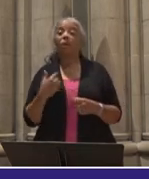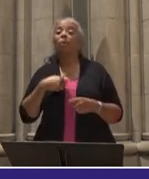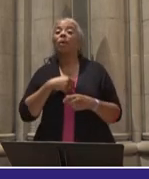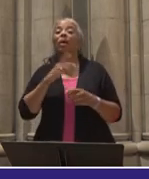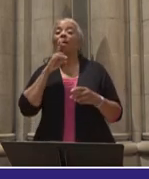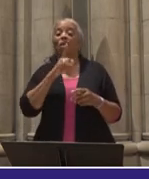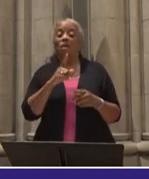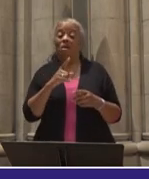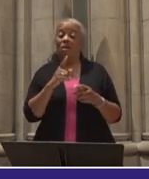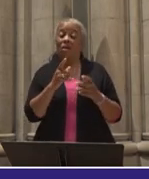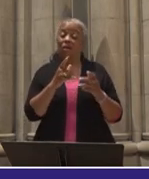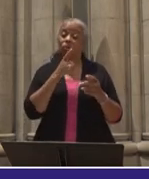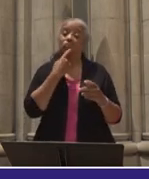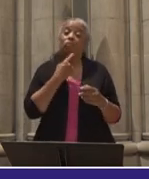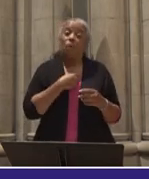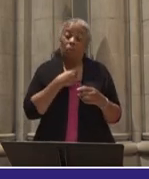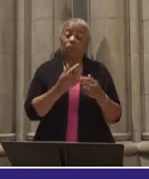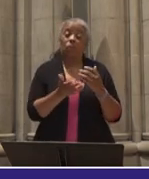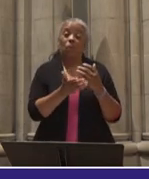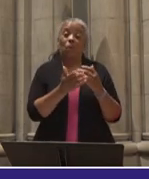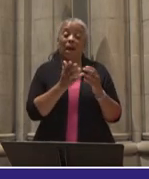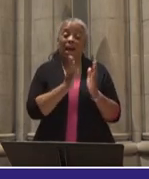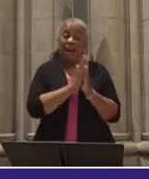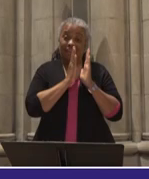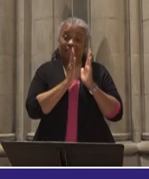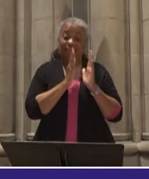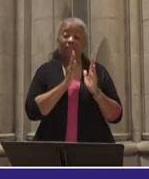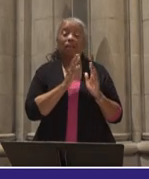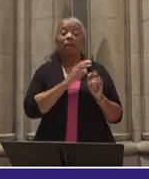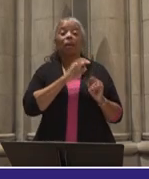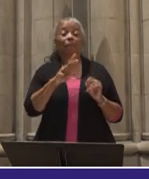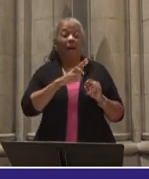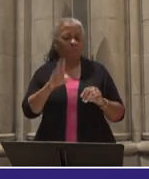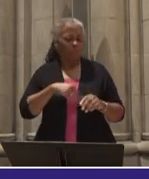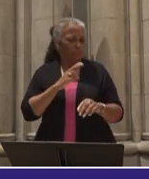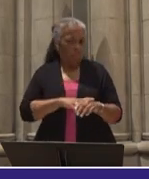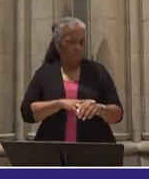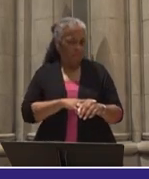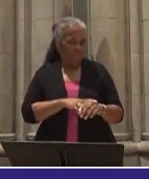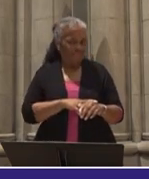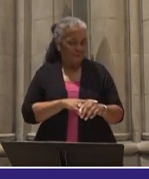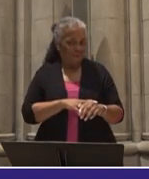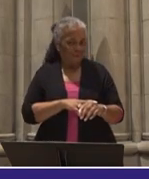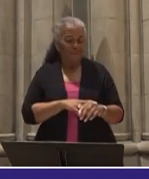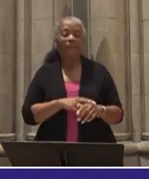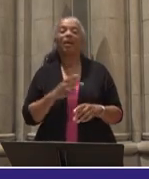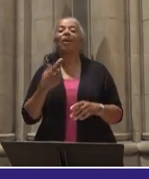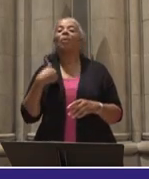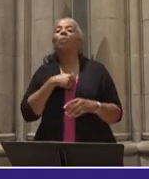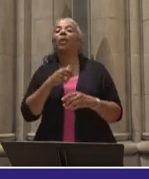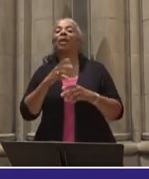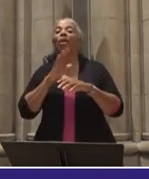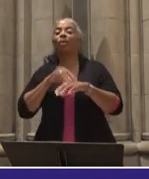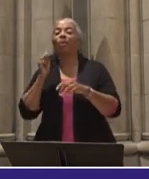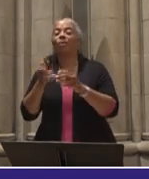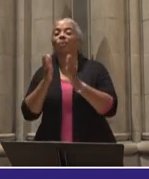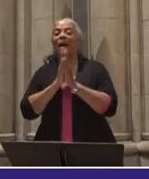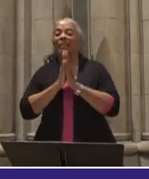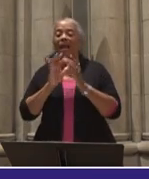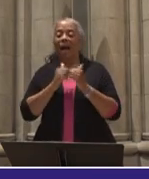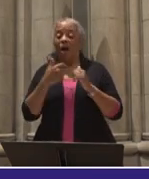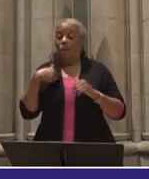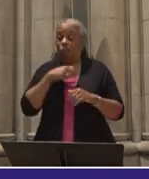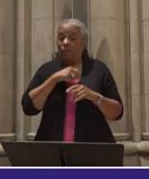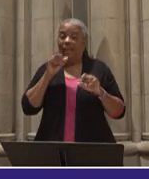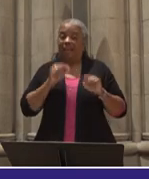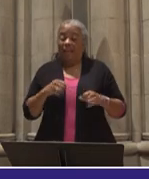ask not when we will return to normal, but rather how we in this our present can inherit